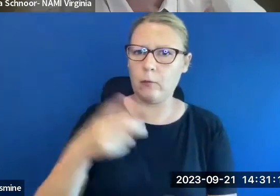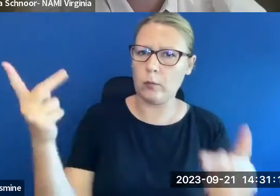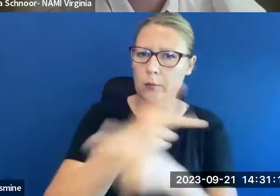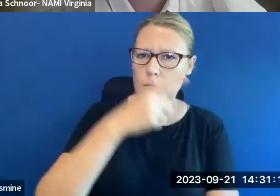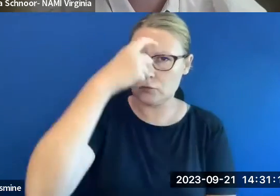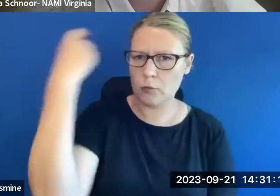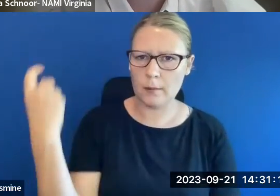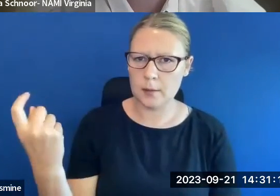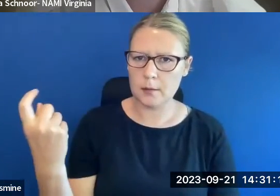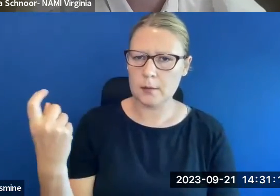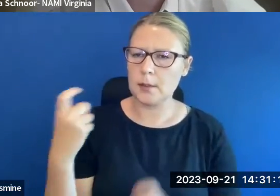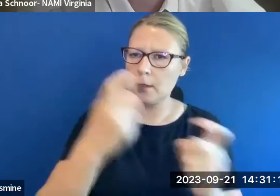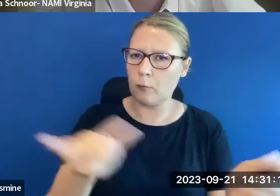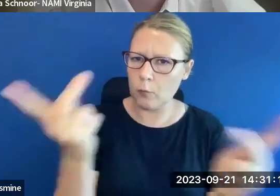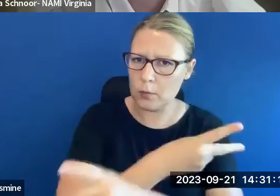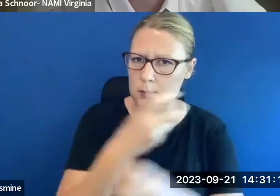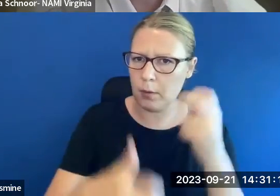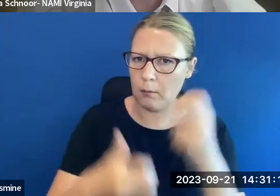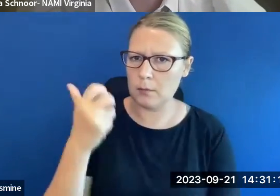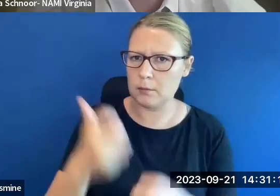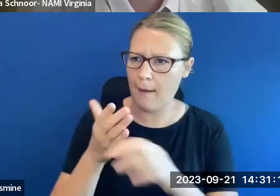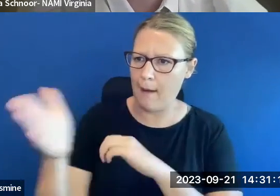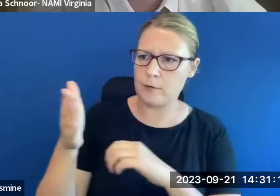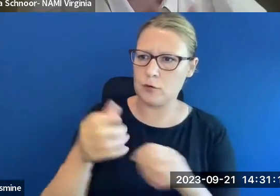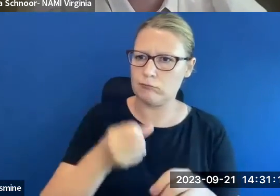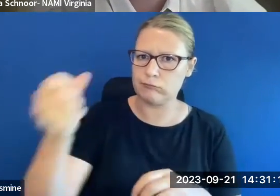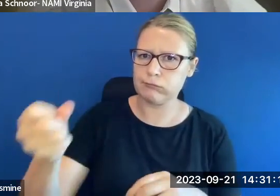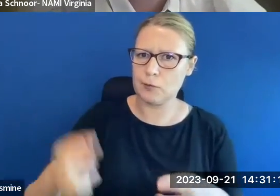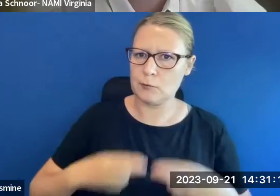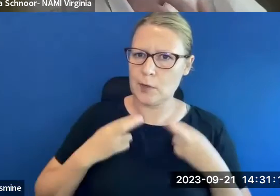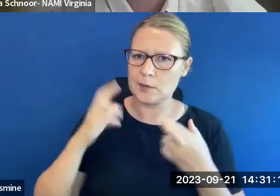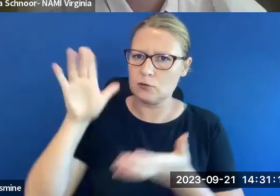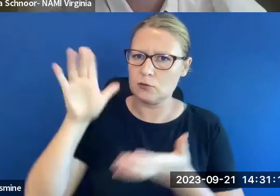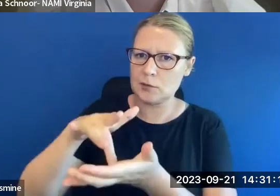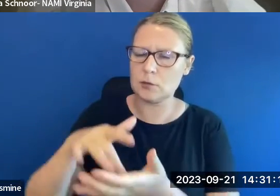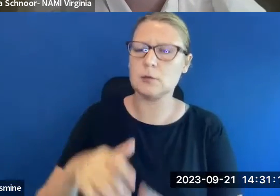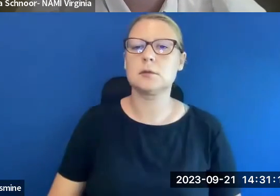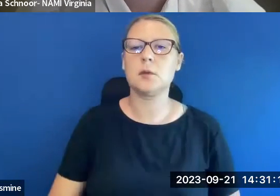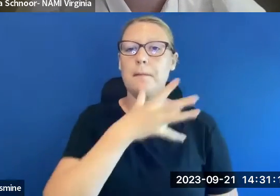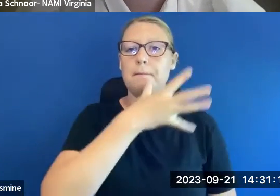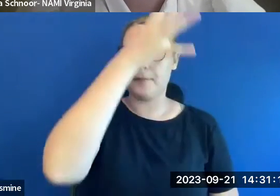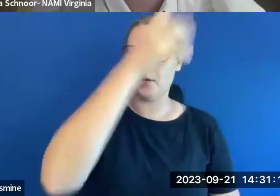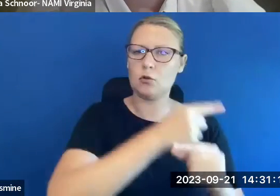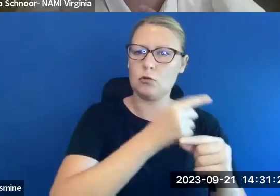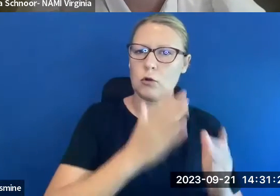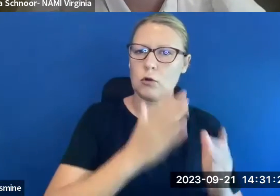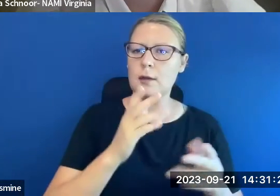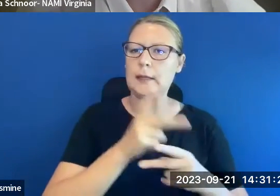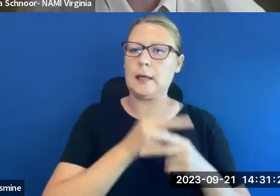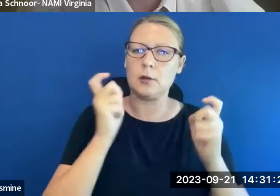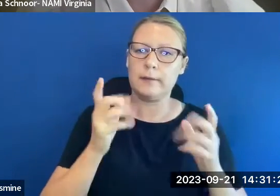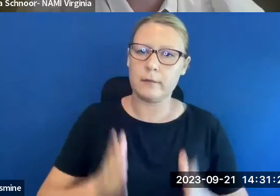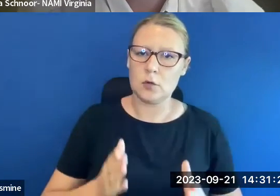trauma or difficulties they may be experiencing. And so I think as a parent, a guardian, a caregiver, there are a lot of things that you can